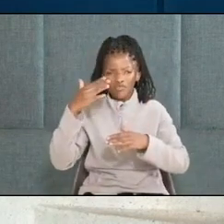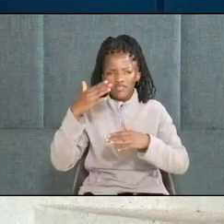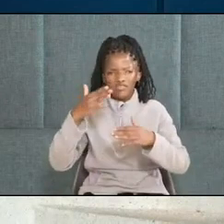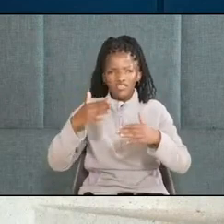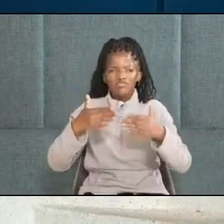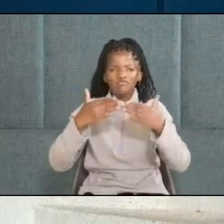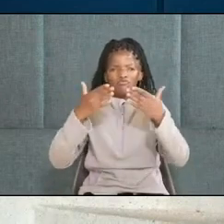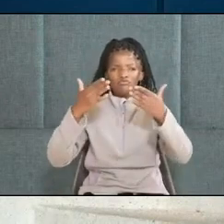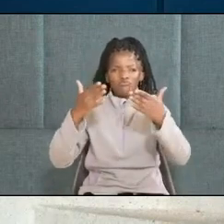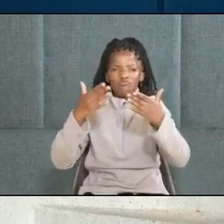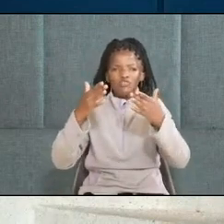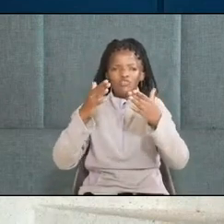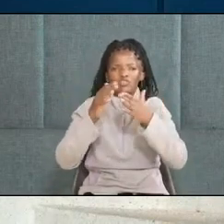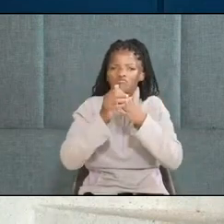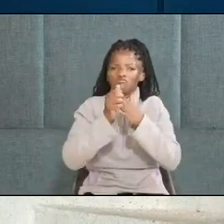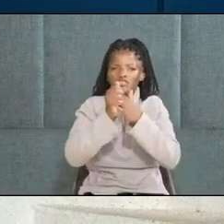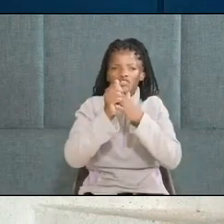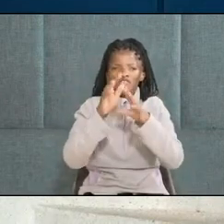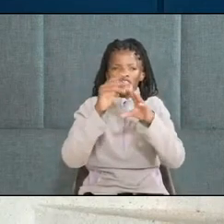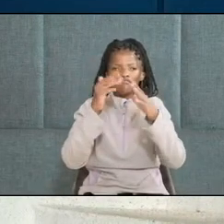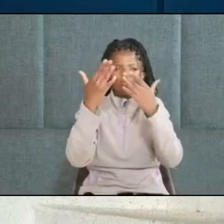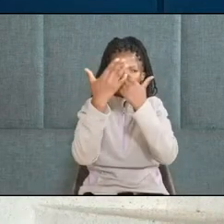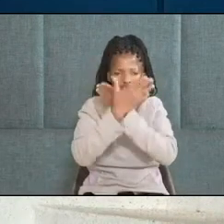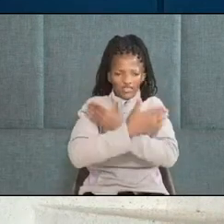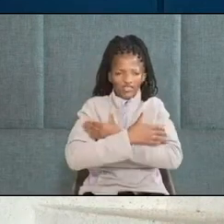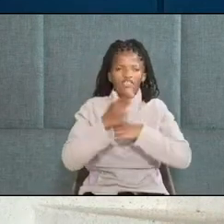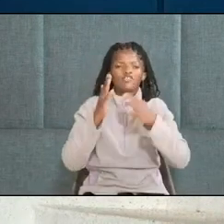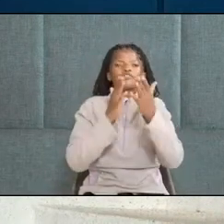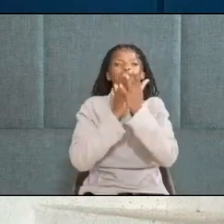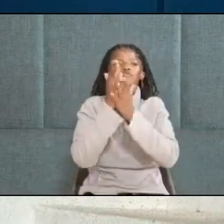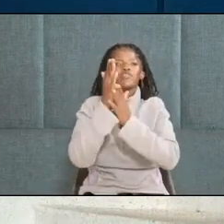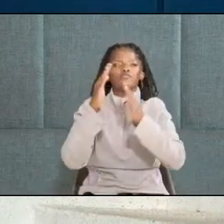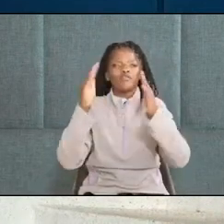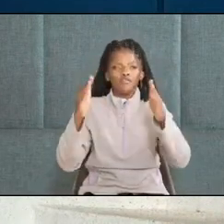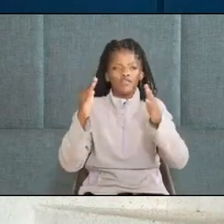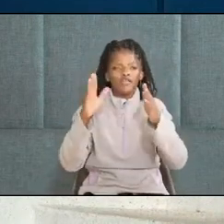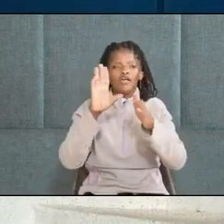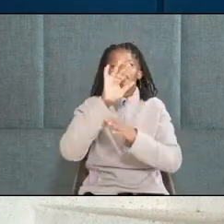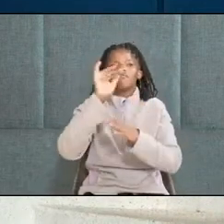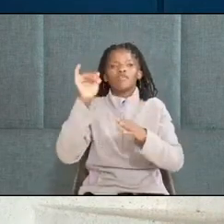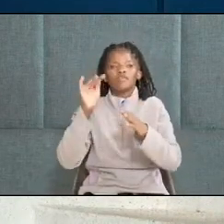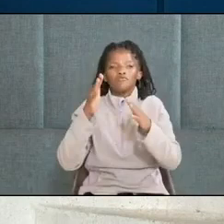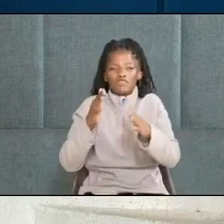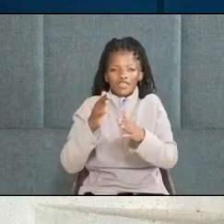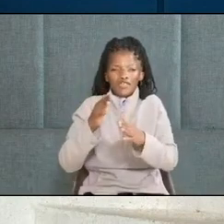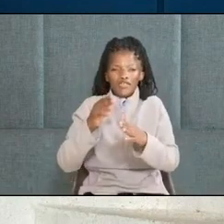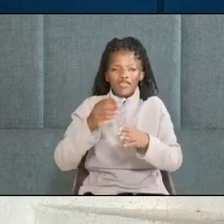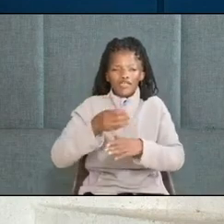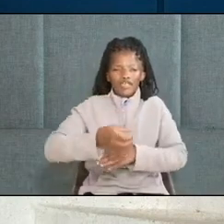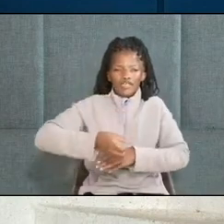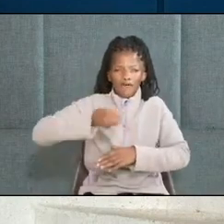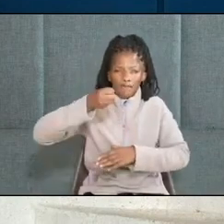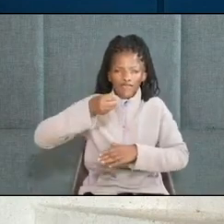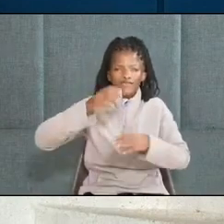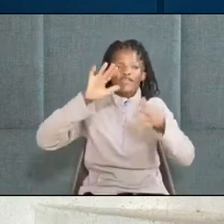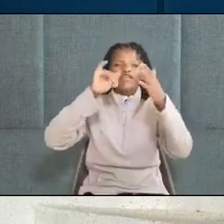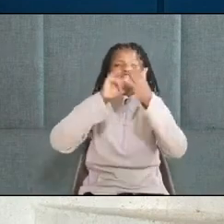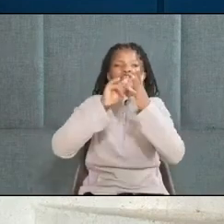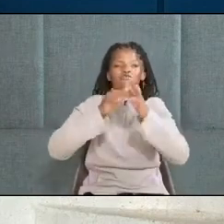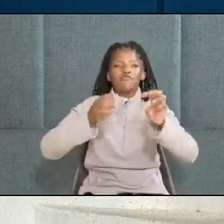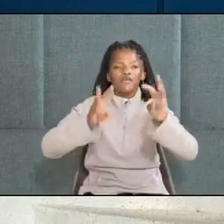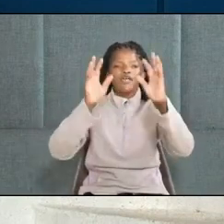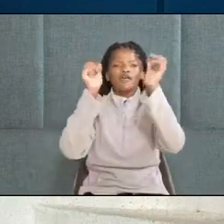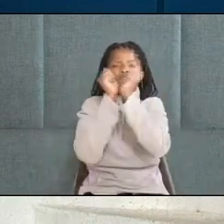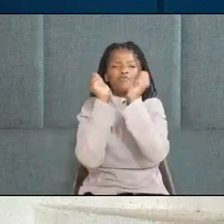him by the night and led him through the wall by lowering him in a basket. That way, Paul